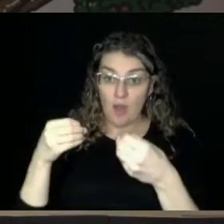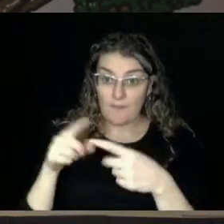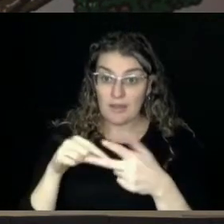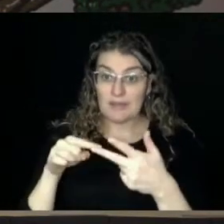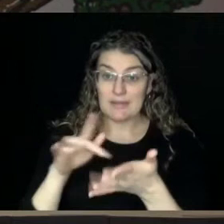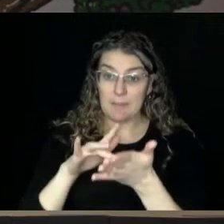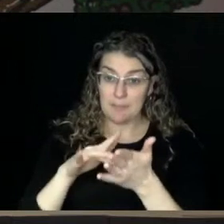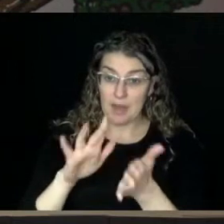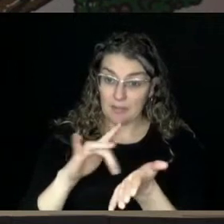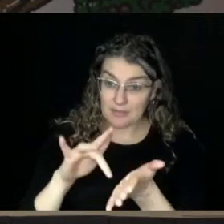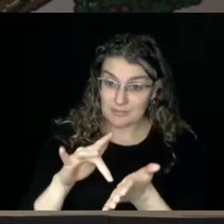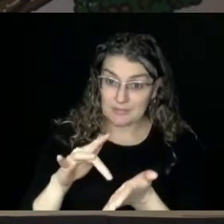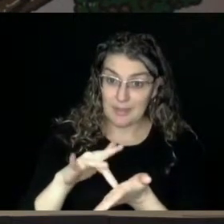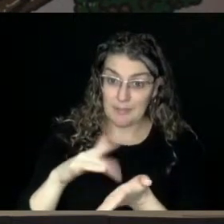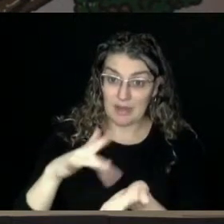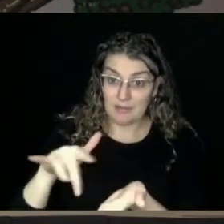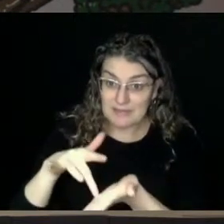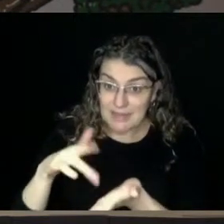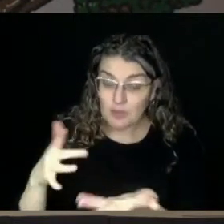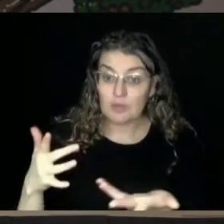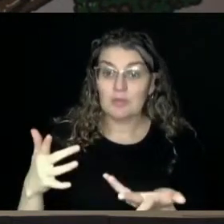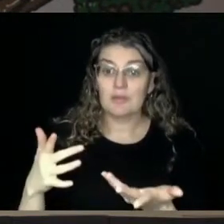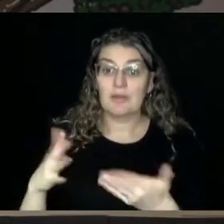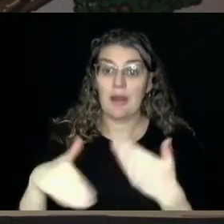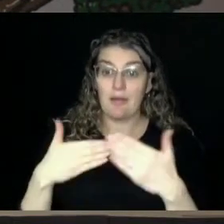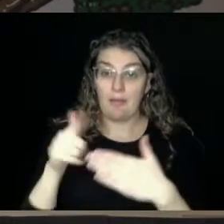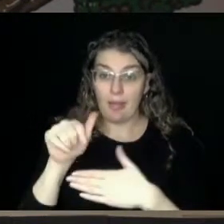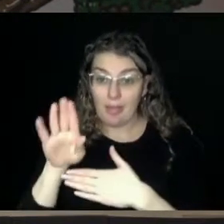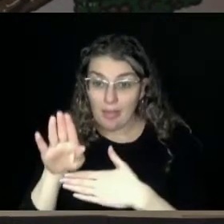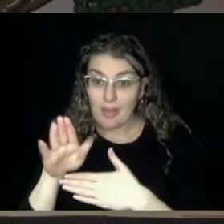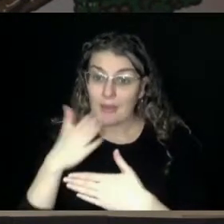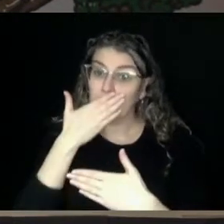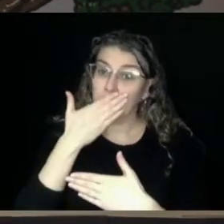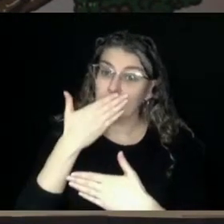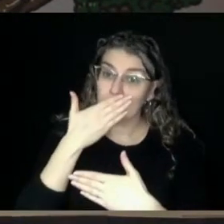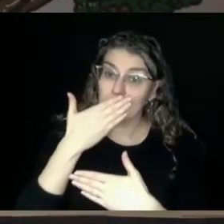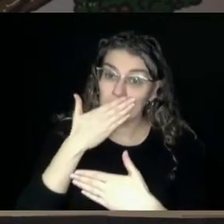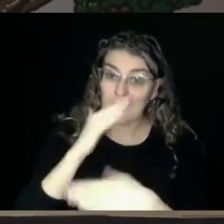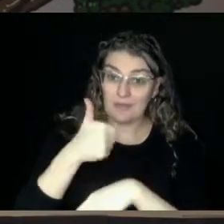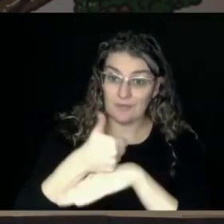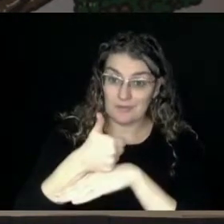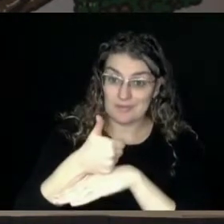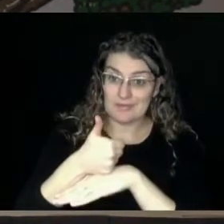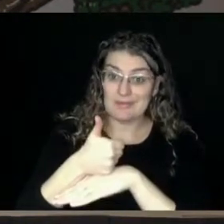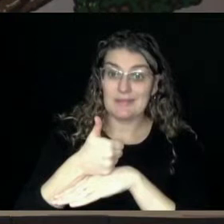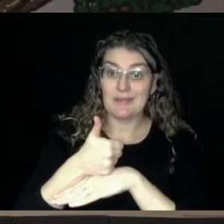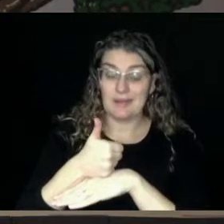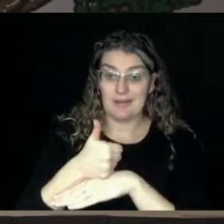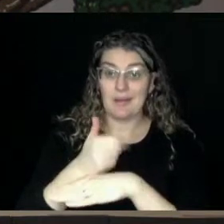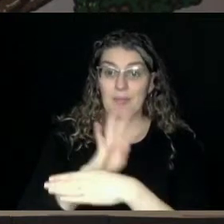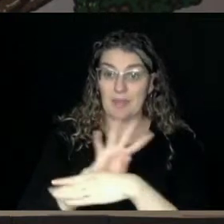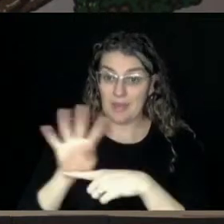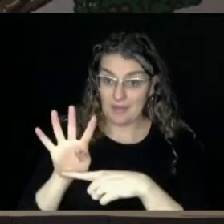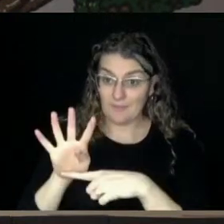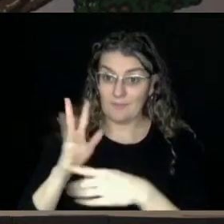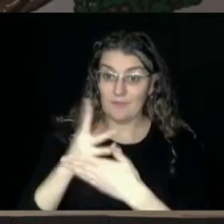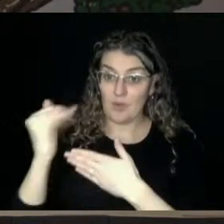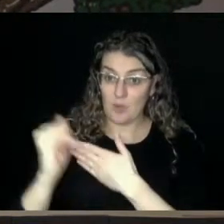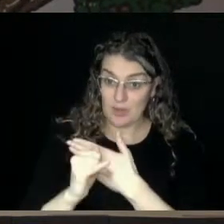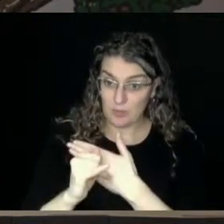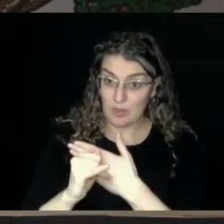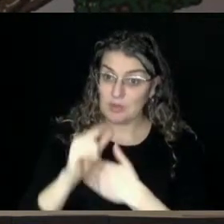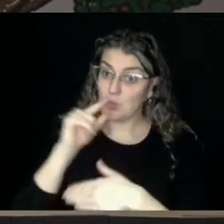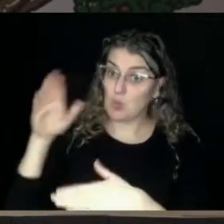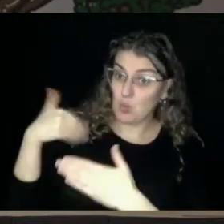working with our COVID clinic staff and laboratory staff to provide this point-of-care testing pilot to travelers at the Charlottetown